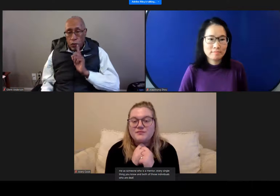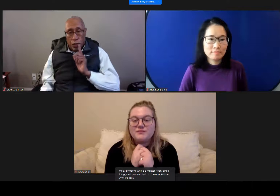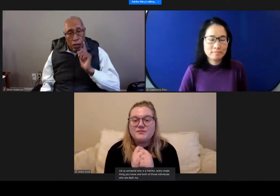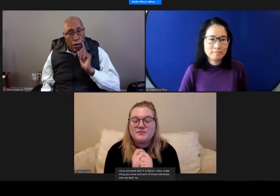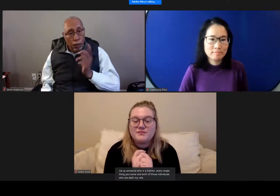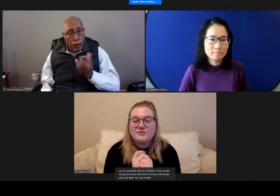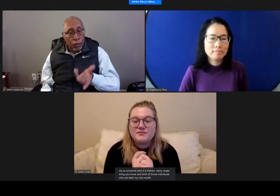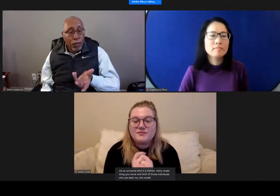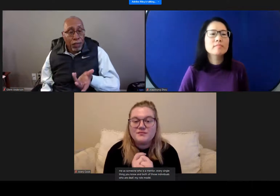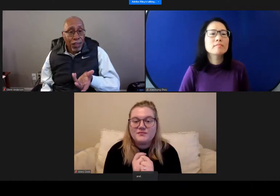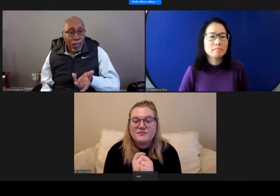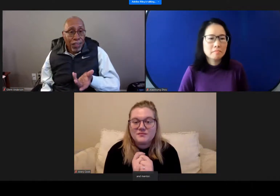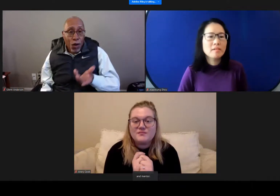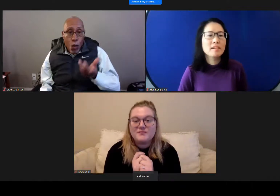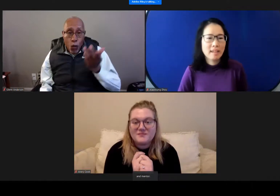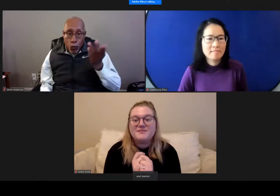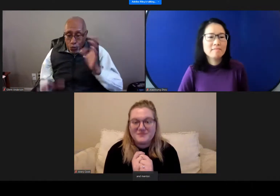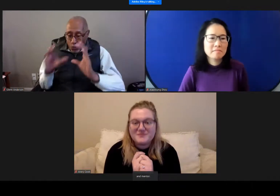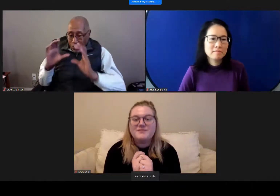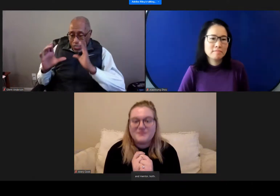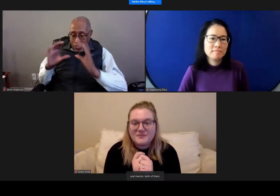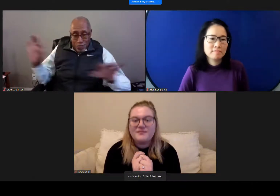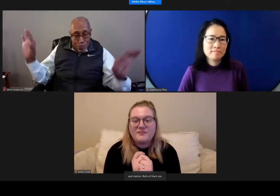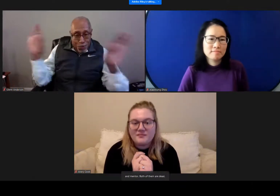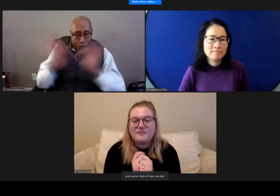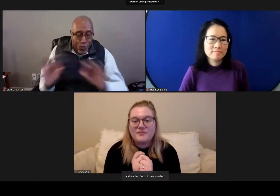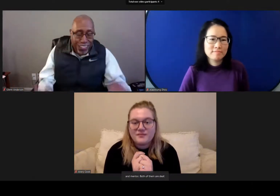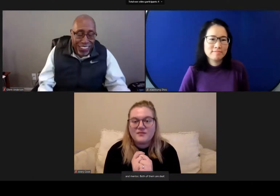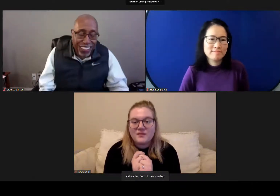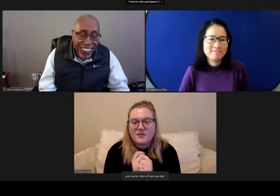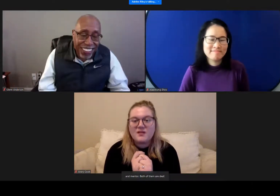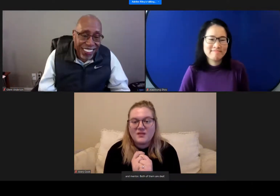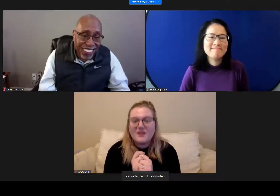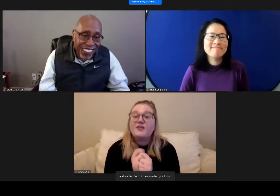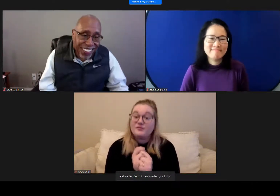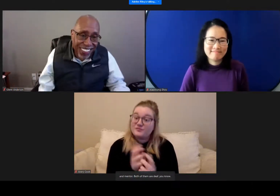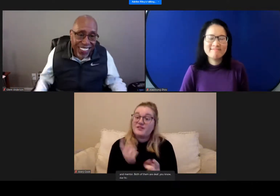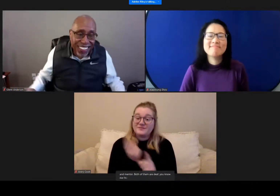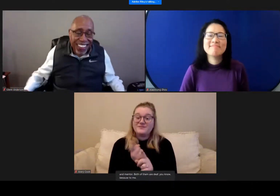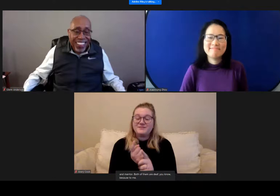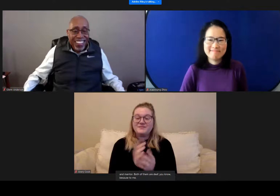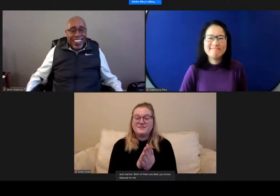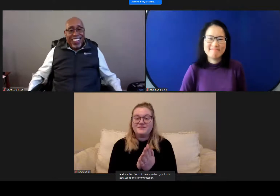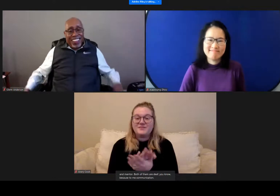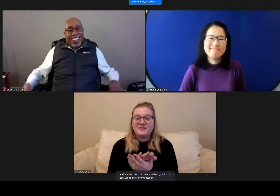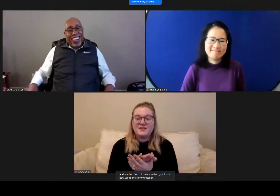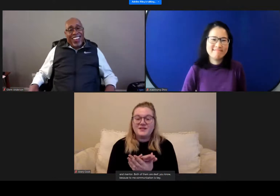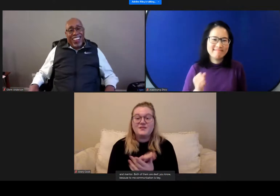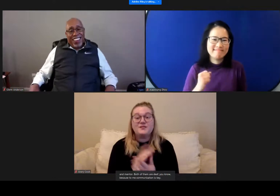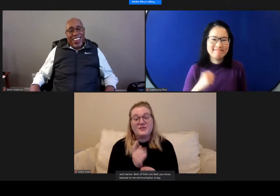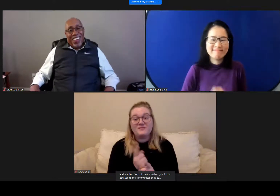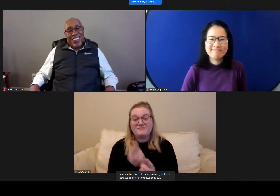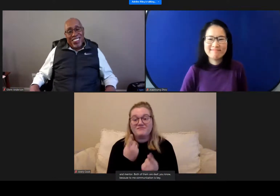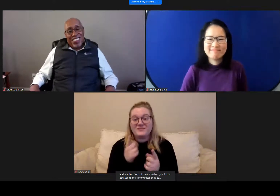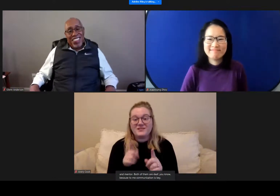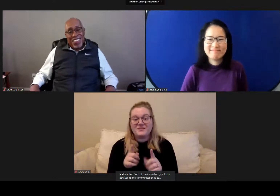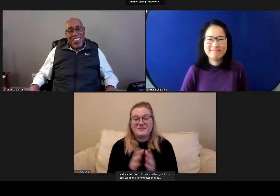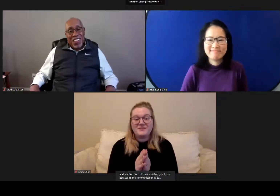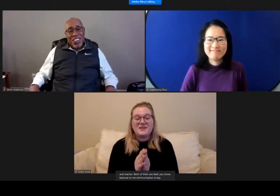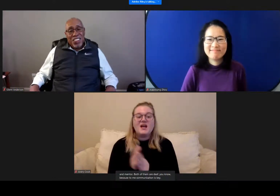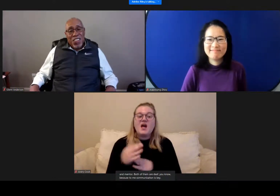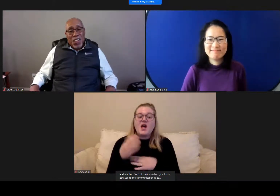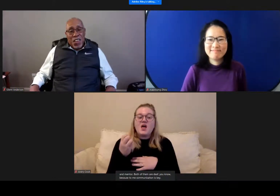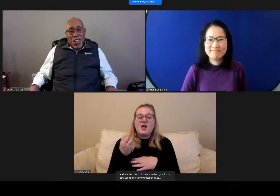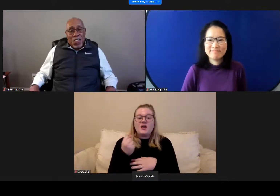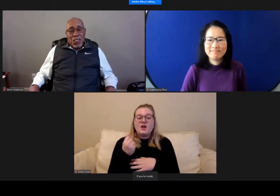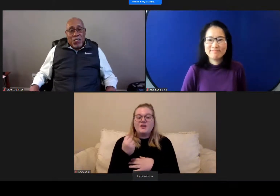role model, my mentor, both of them were deaf. You know, because to me, communication is key.